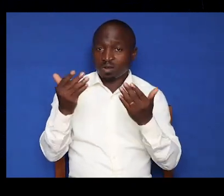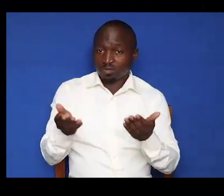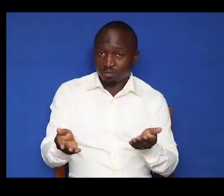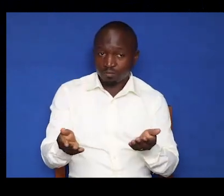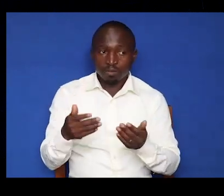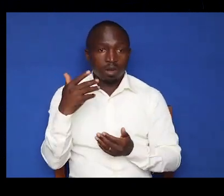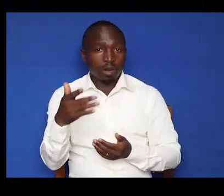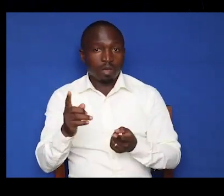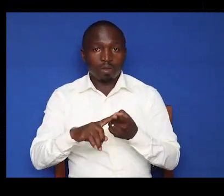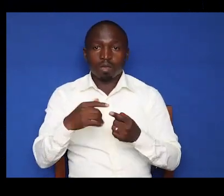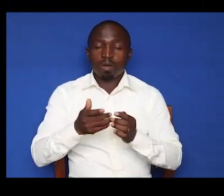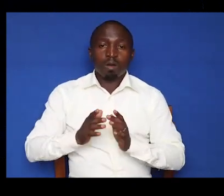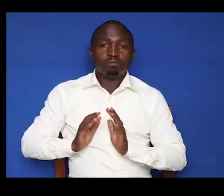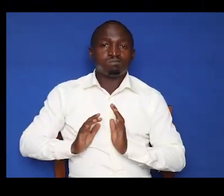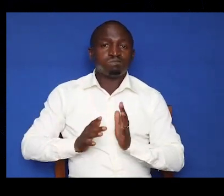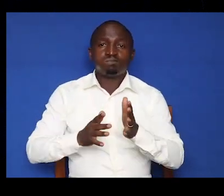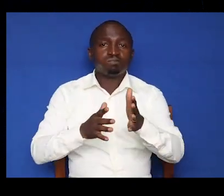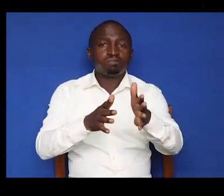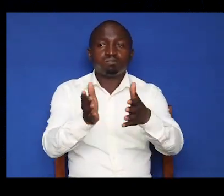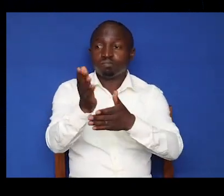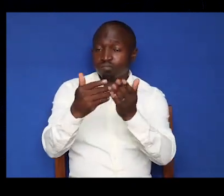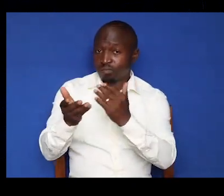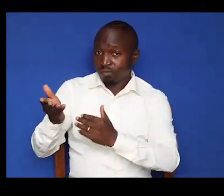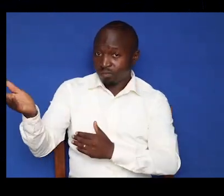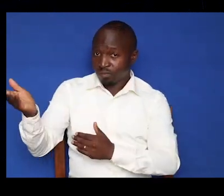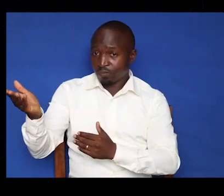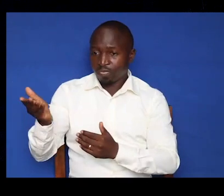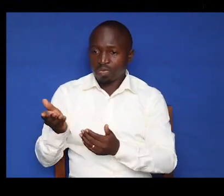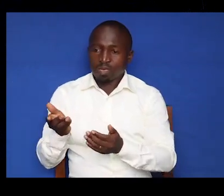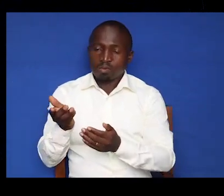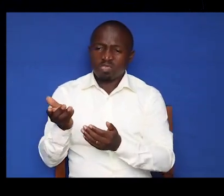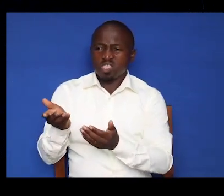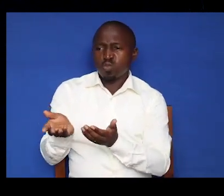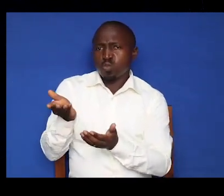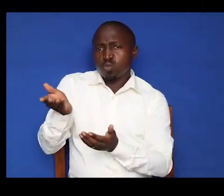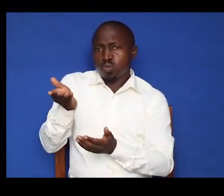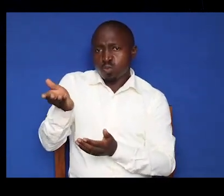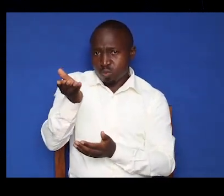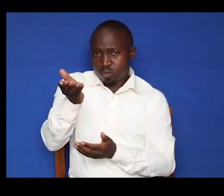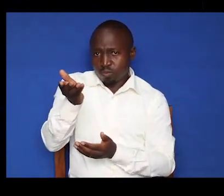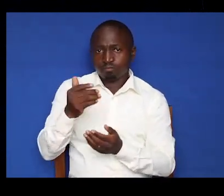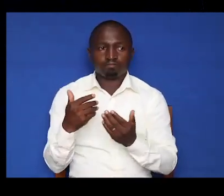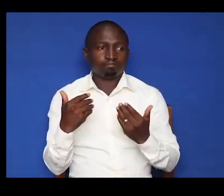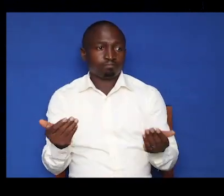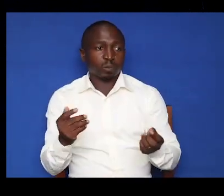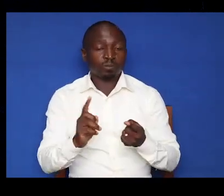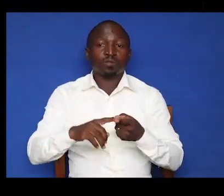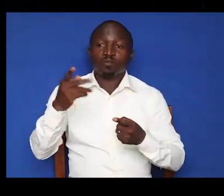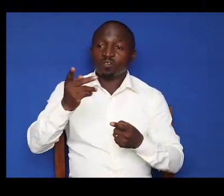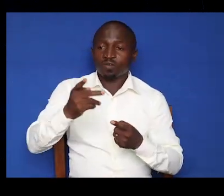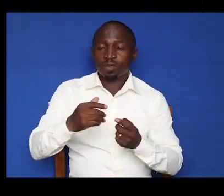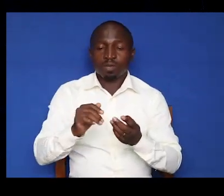thus likely to flow to elsewhere at shallow depths. It is unlike to